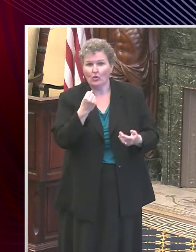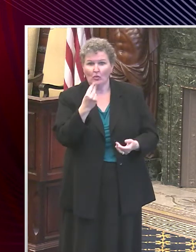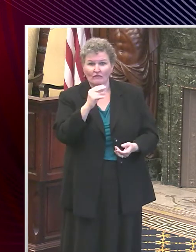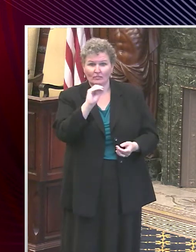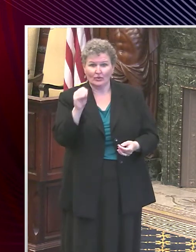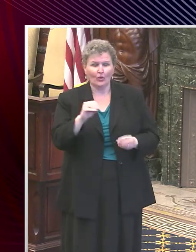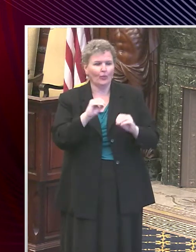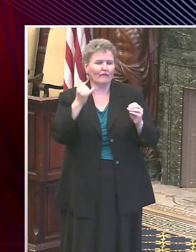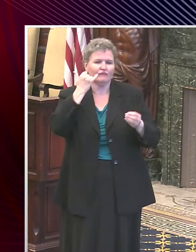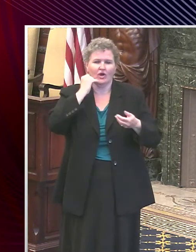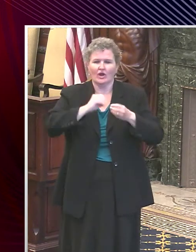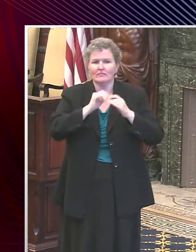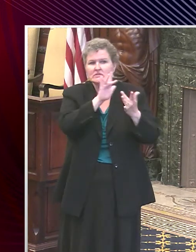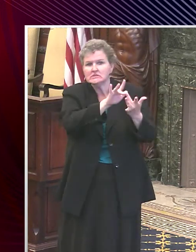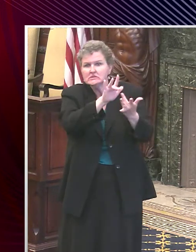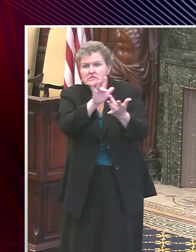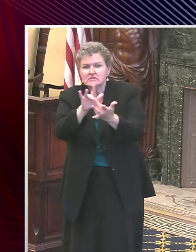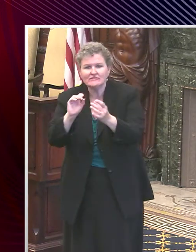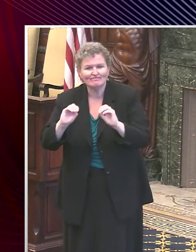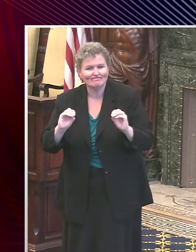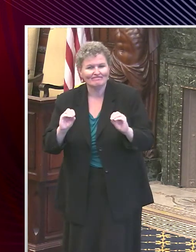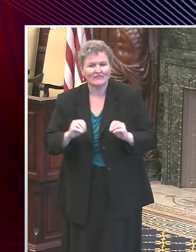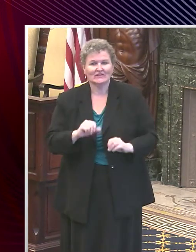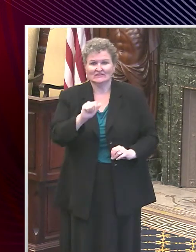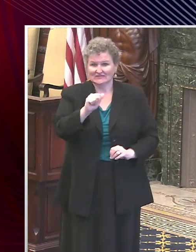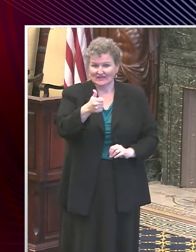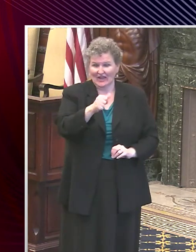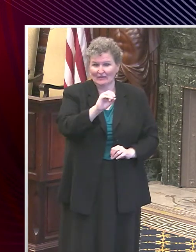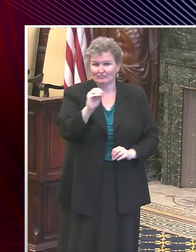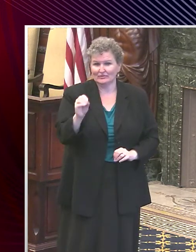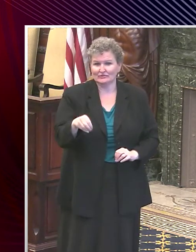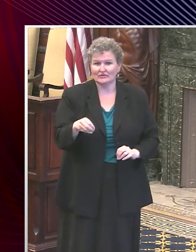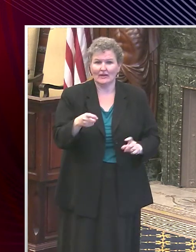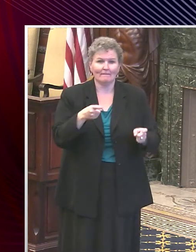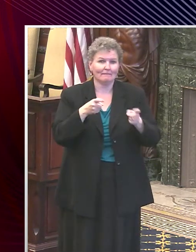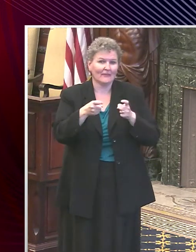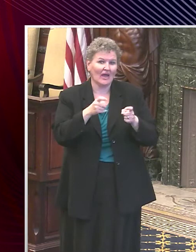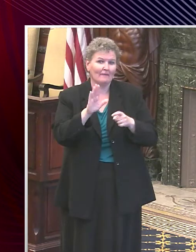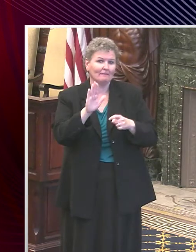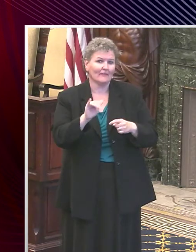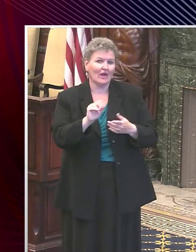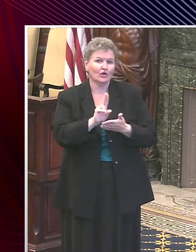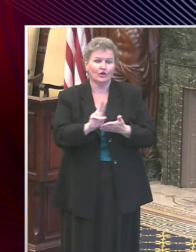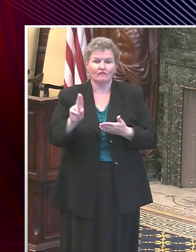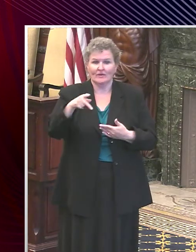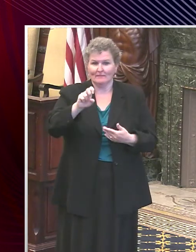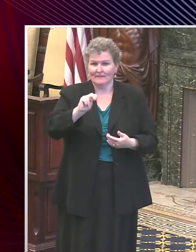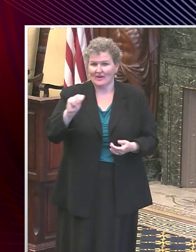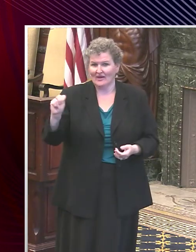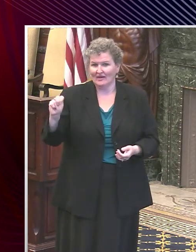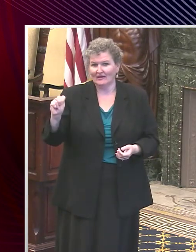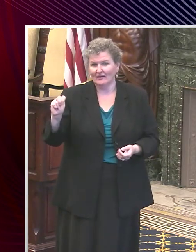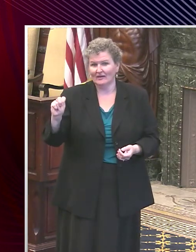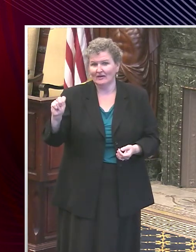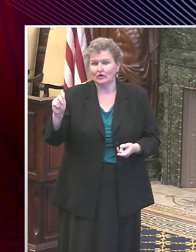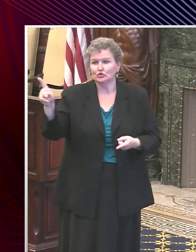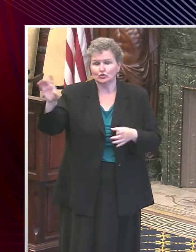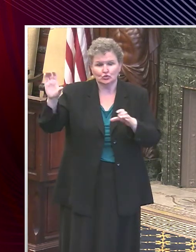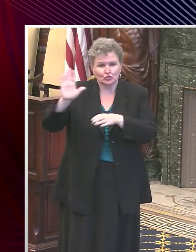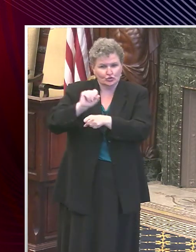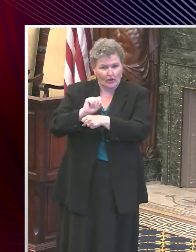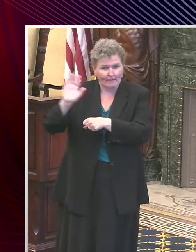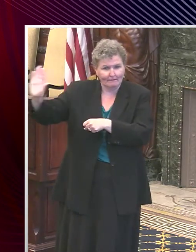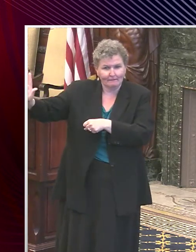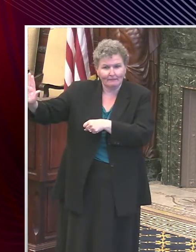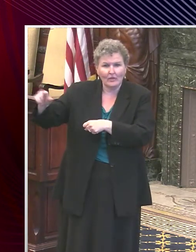number. 10% of the cases were managed by partners. So the University of Pennsylvania is doing their own contact tracing, so they're managing that. We